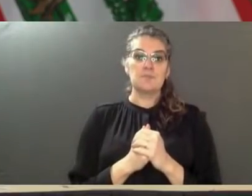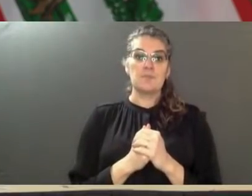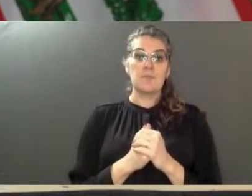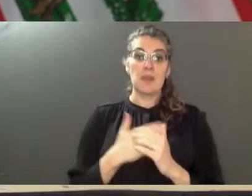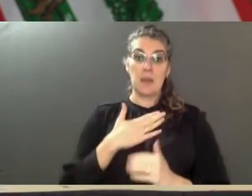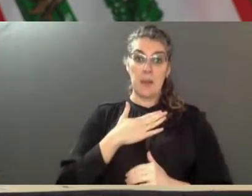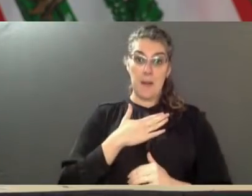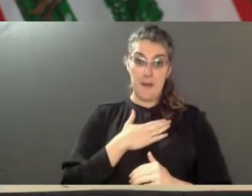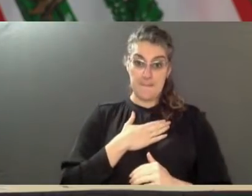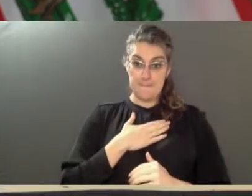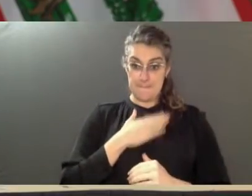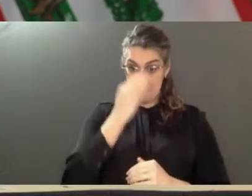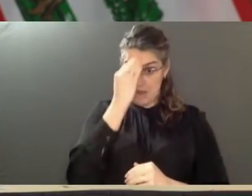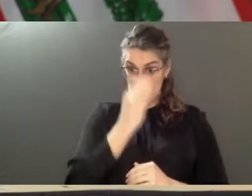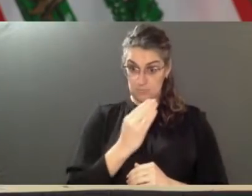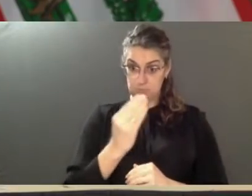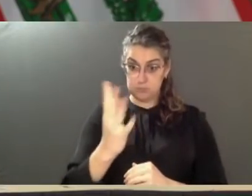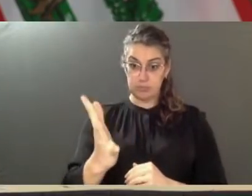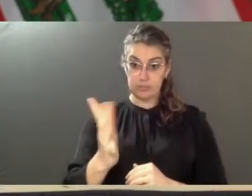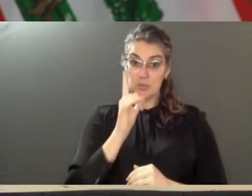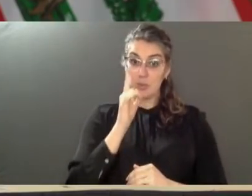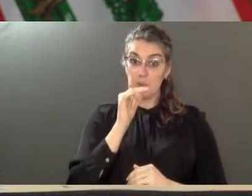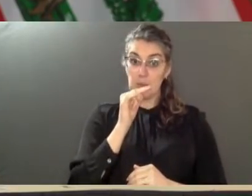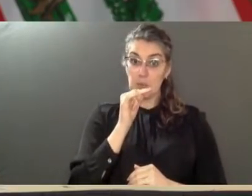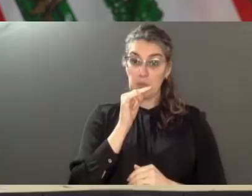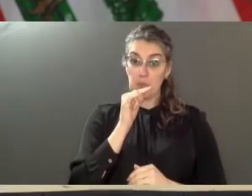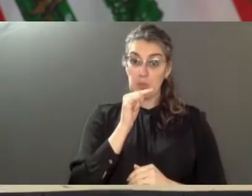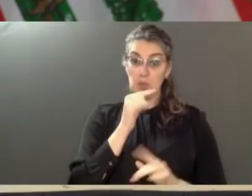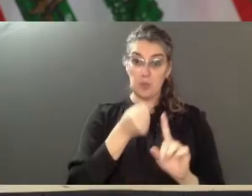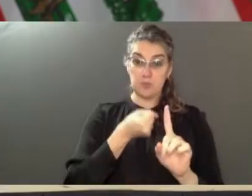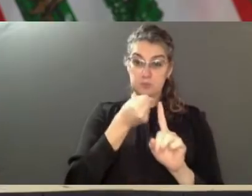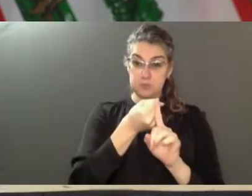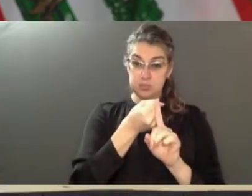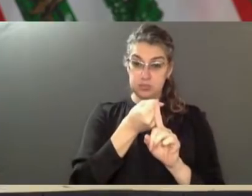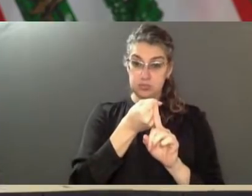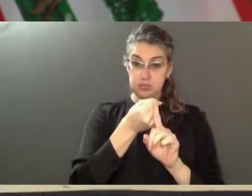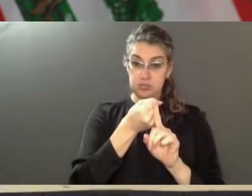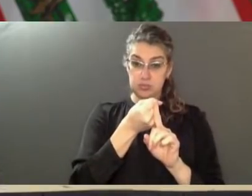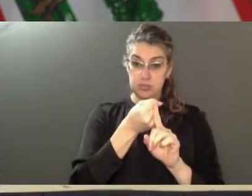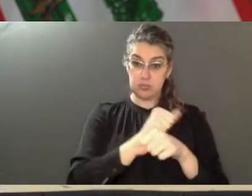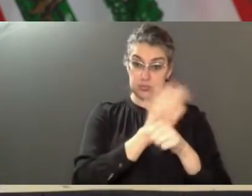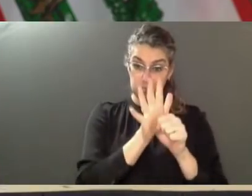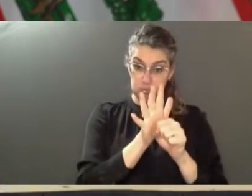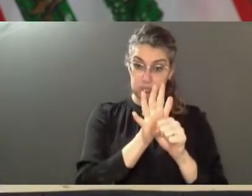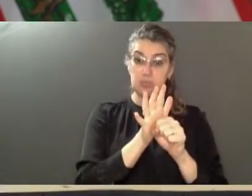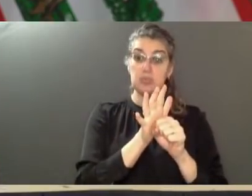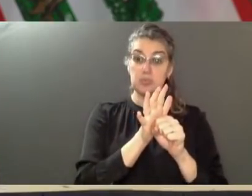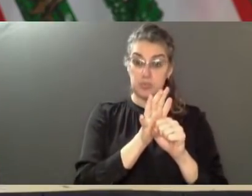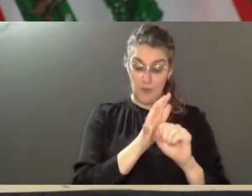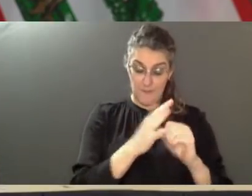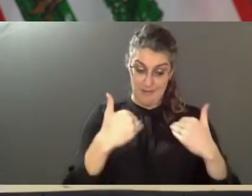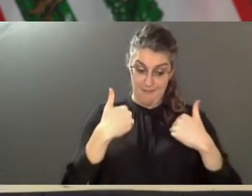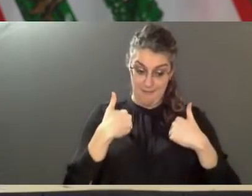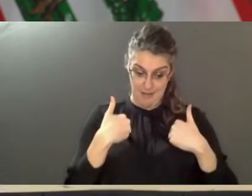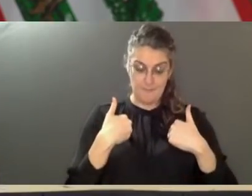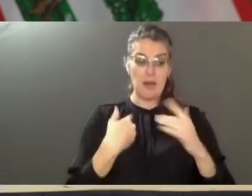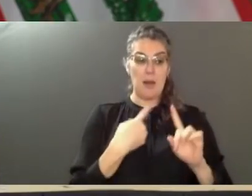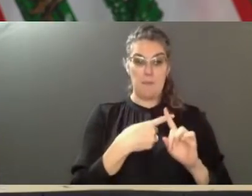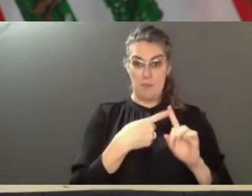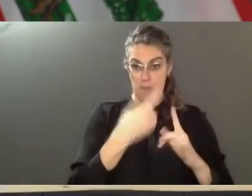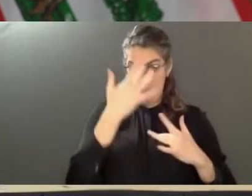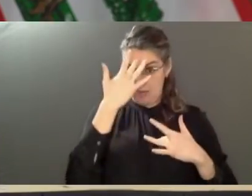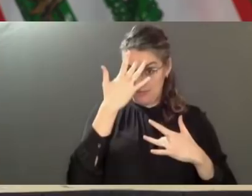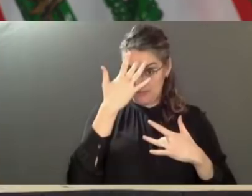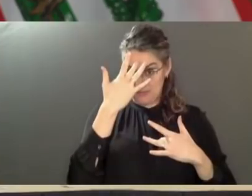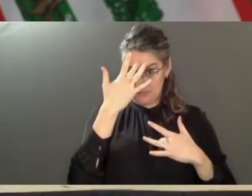recognizing those individuals who have tested positive for COVID-19 and their close contacts for doing the right things, following those